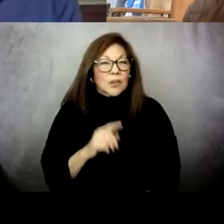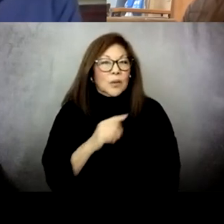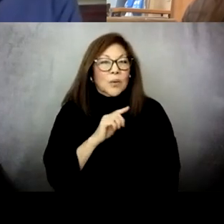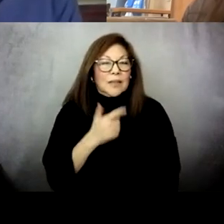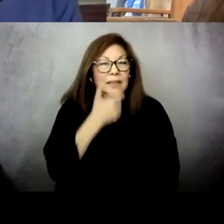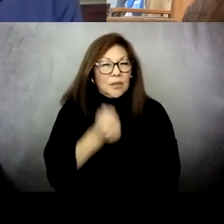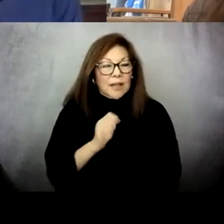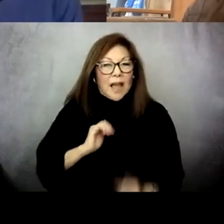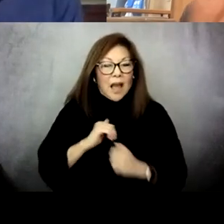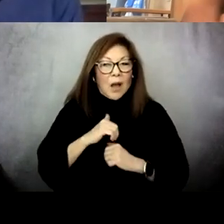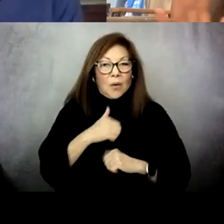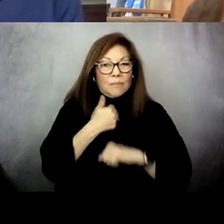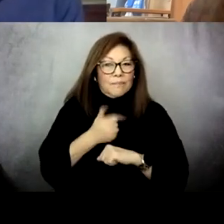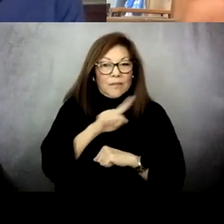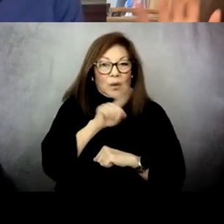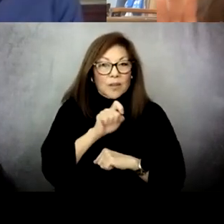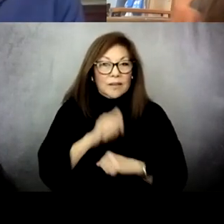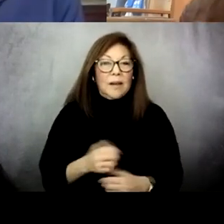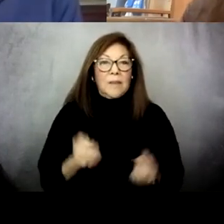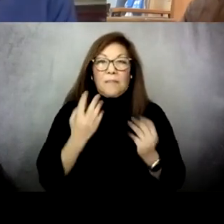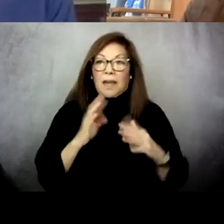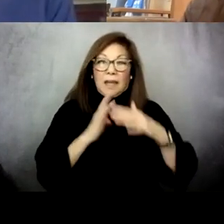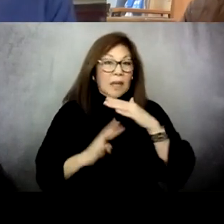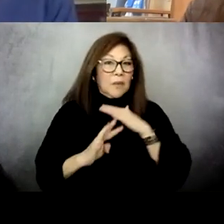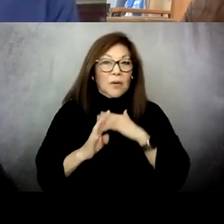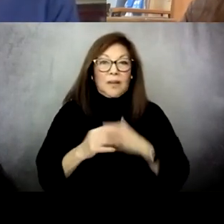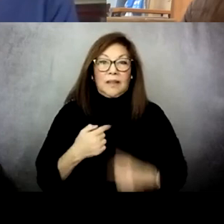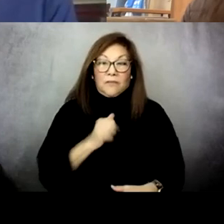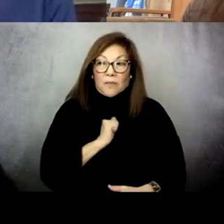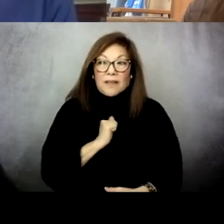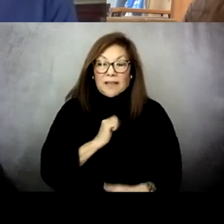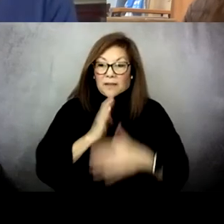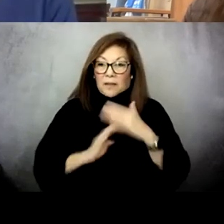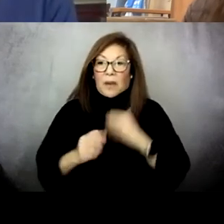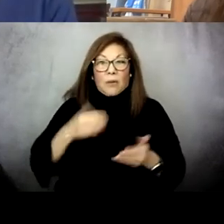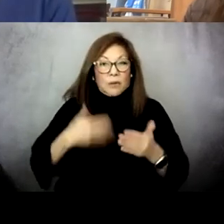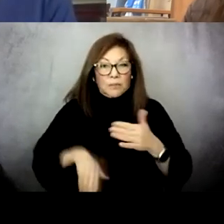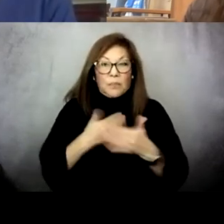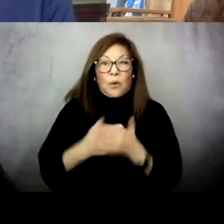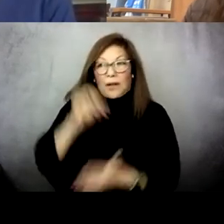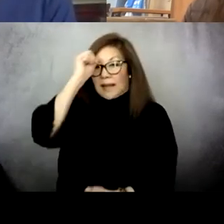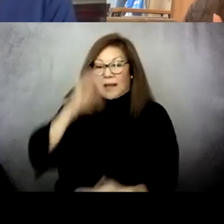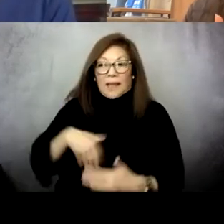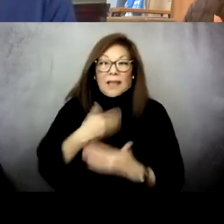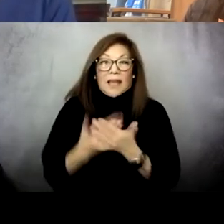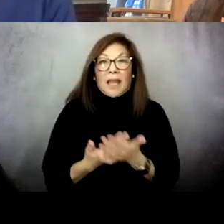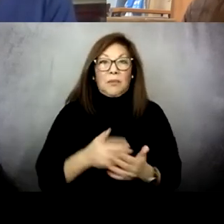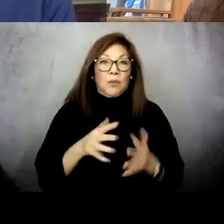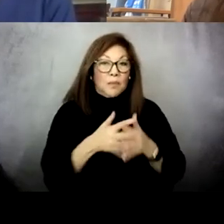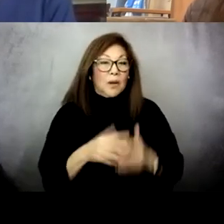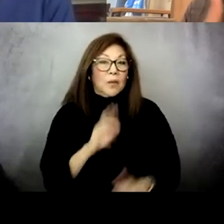think many immigrants, I'm not going to speak for everybody, but for me as an immigrant, I was born in India and came to America when I was three. The way